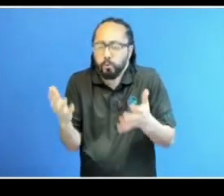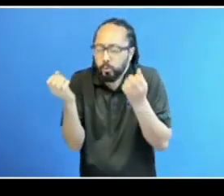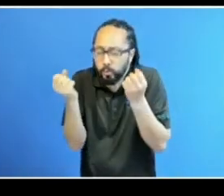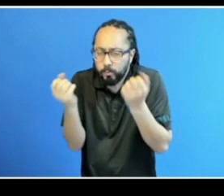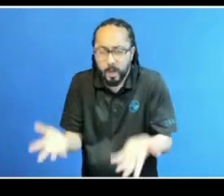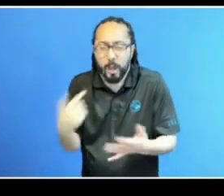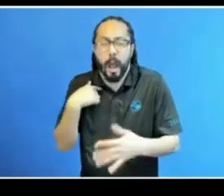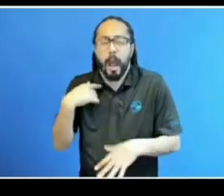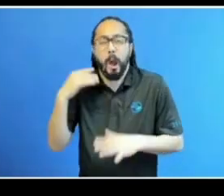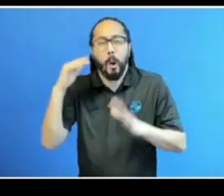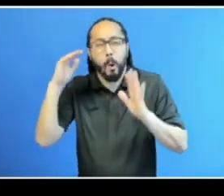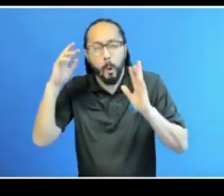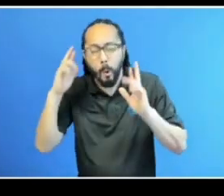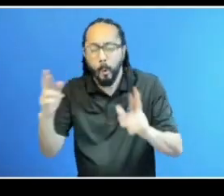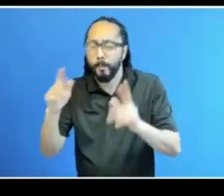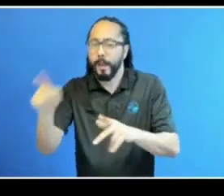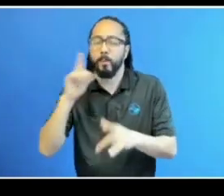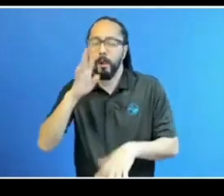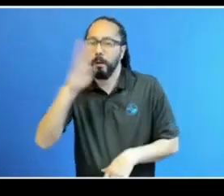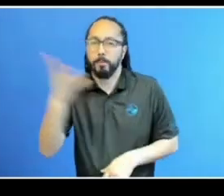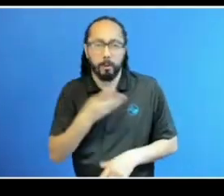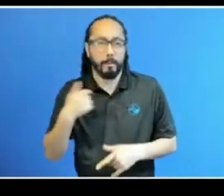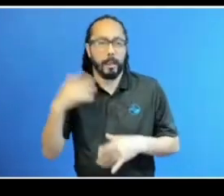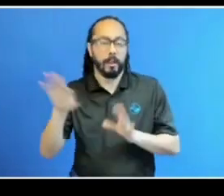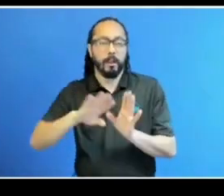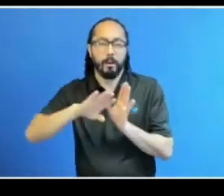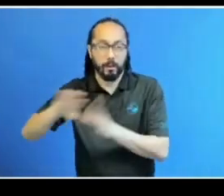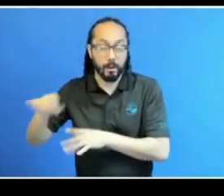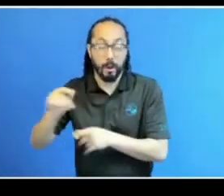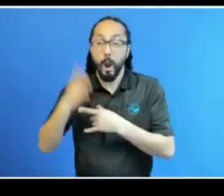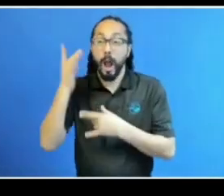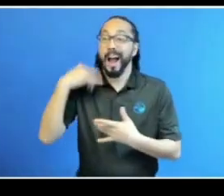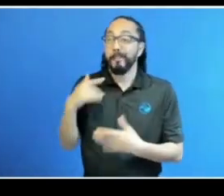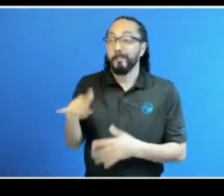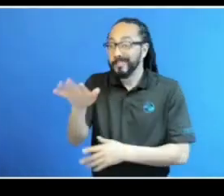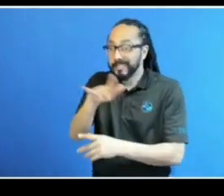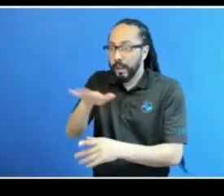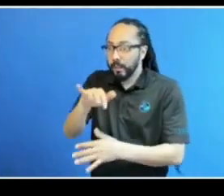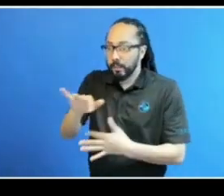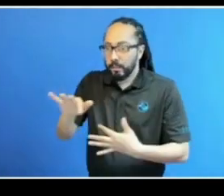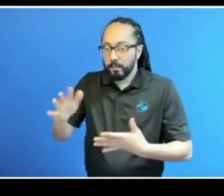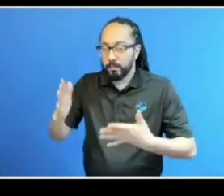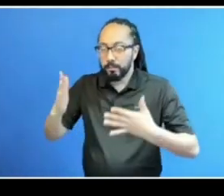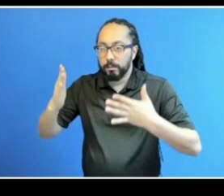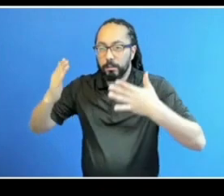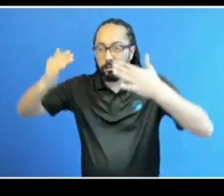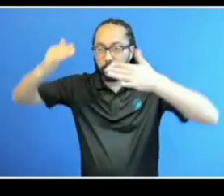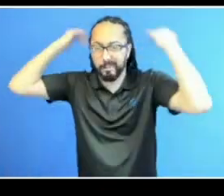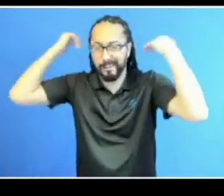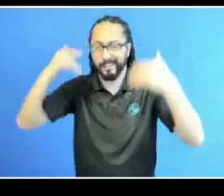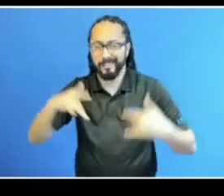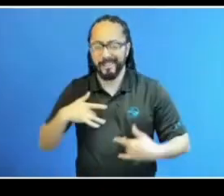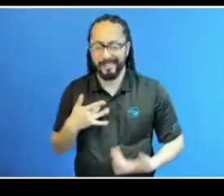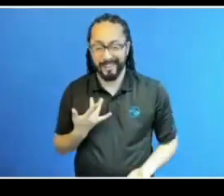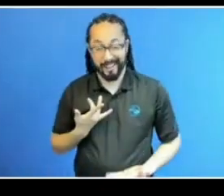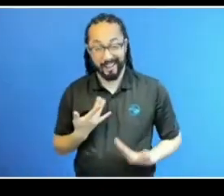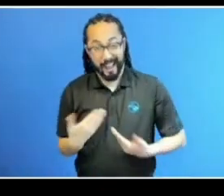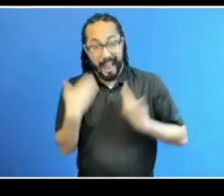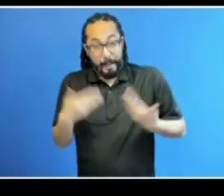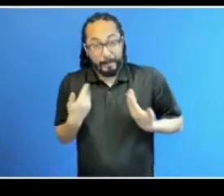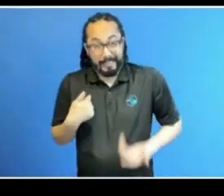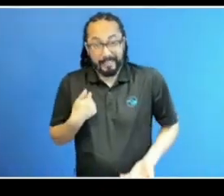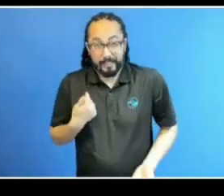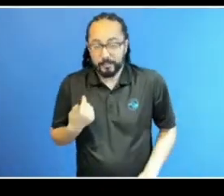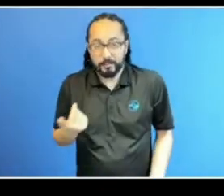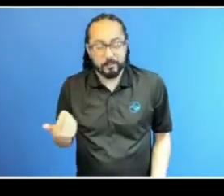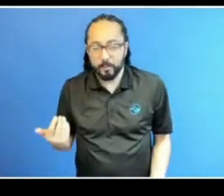me and we move on, because I just felt overwhelmed and I felt like, you know what, this doesn't make me happy anymore. It's not, I